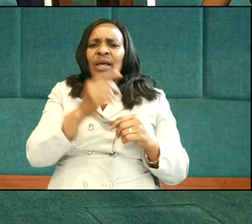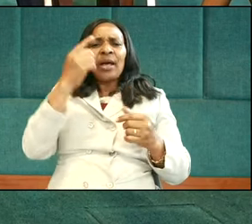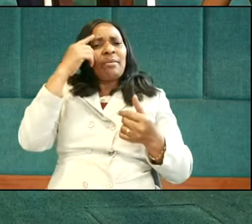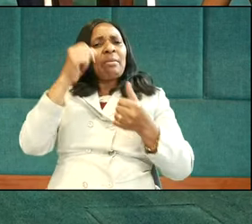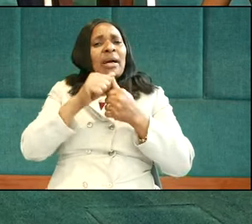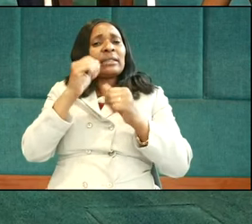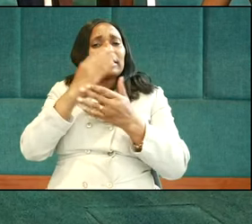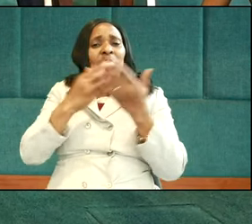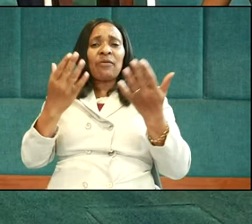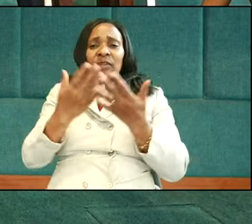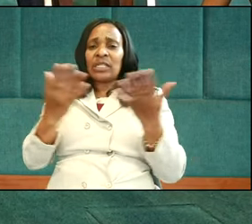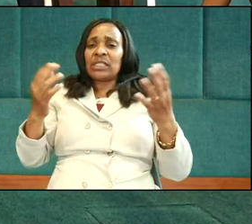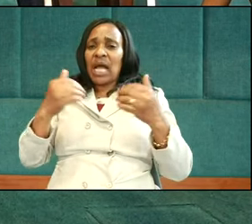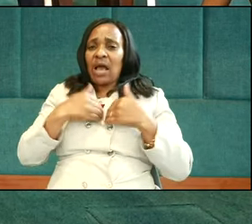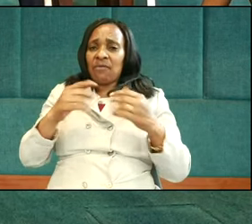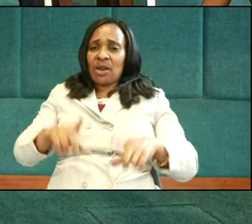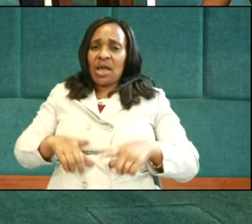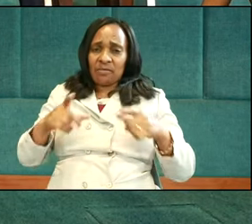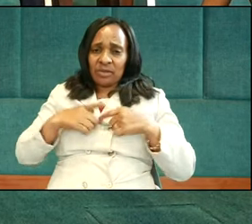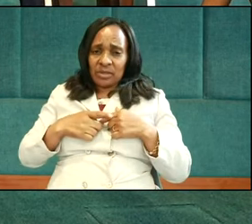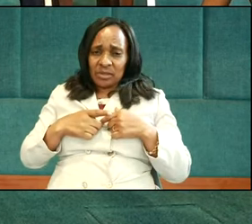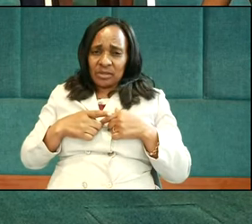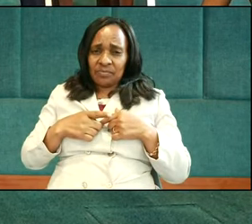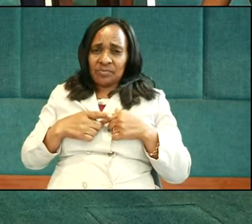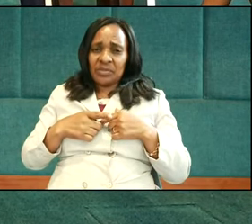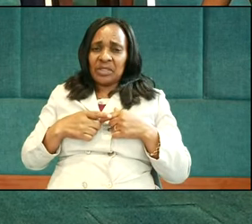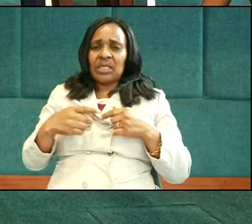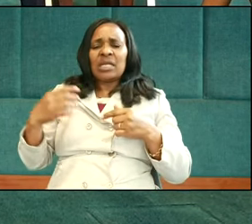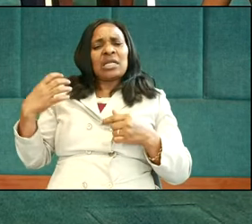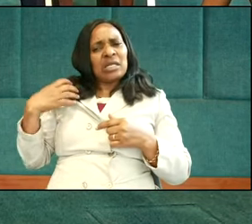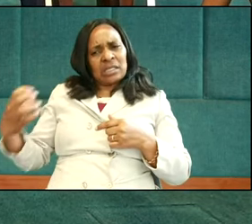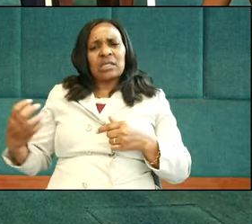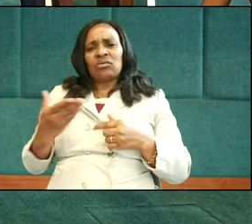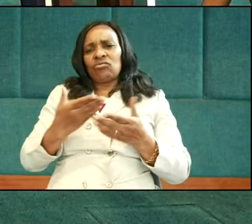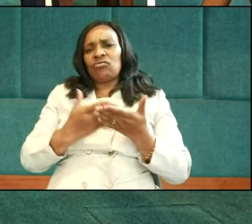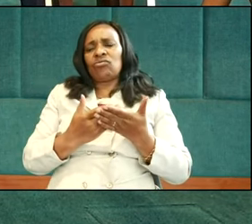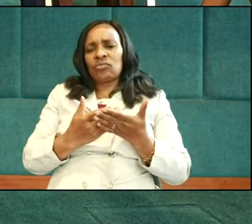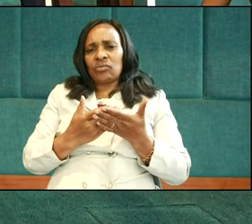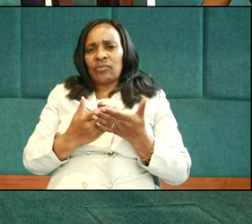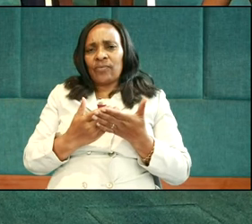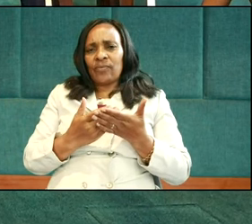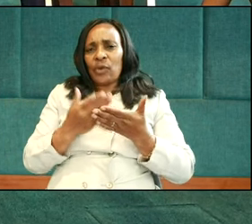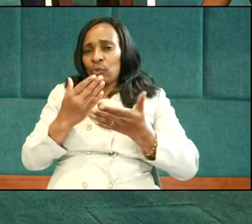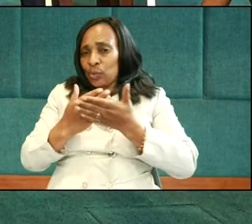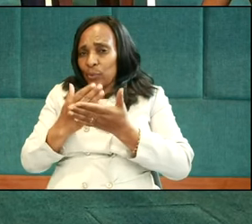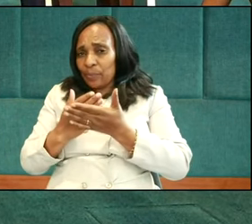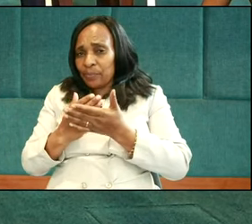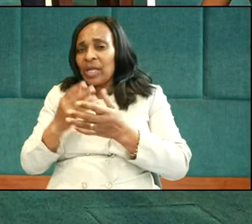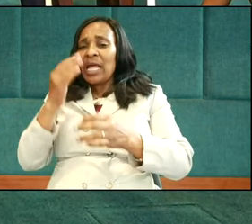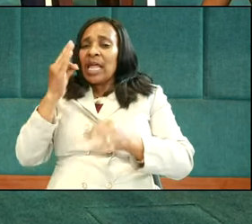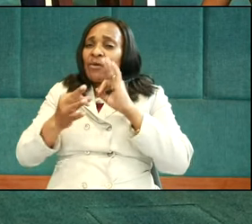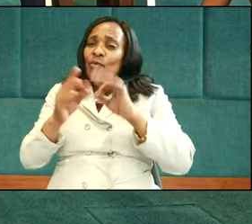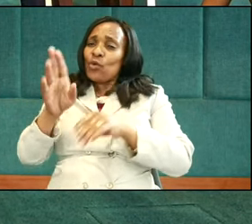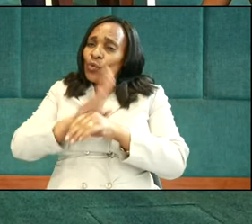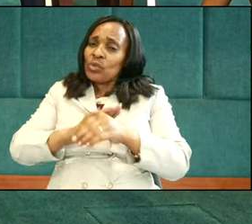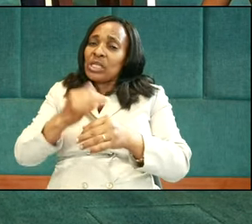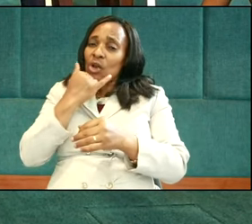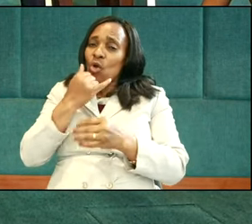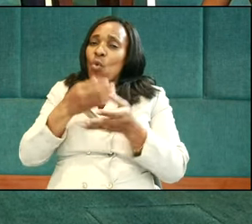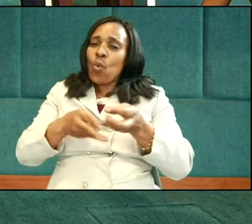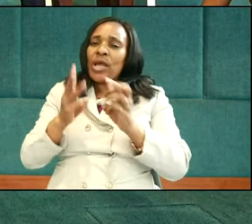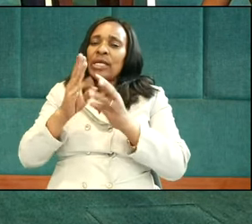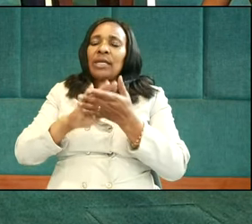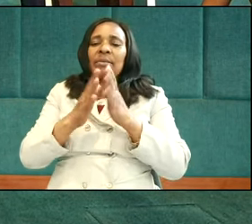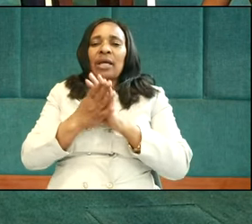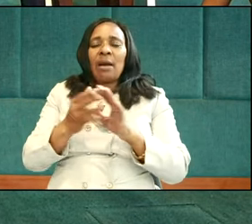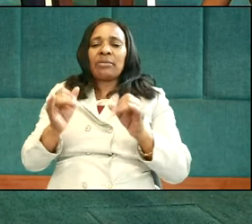the things that we have in our lives are treasures, yeah? But if we use them in a wrong way, then they become